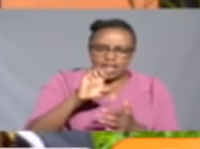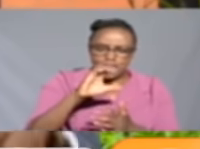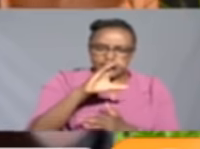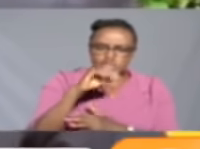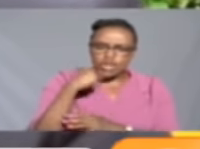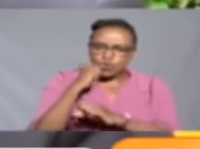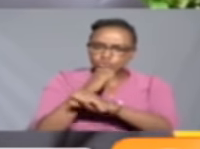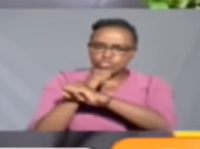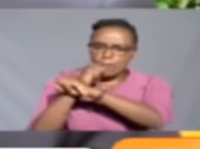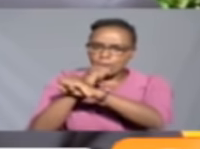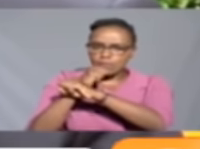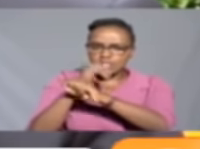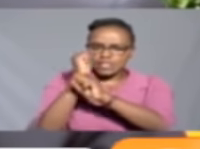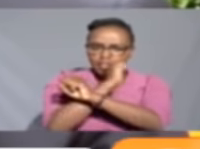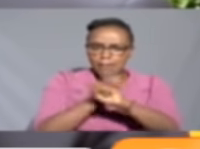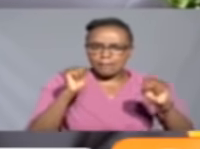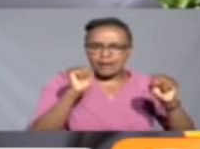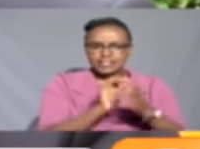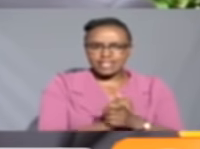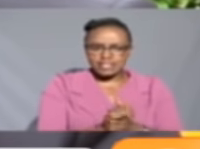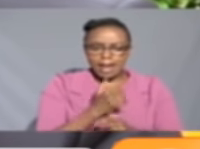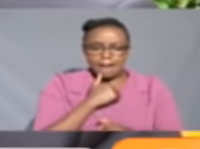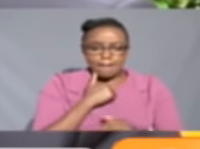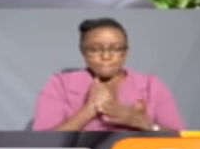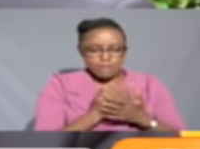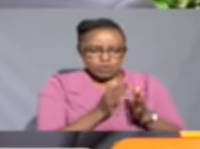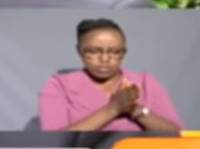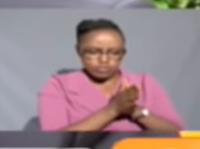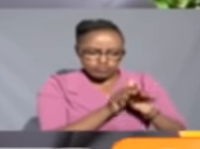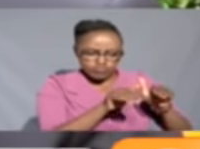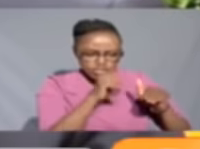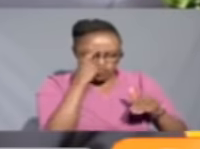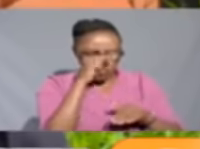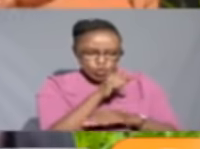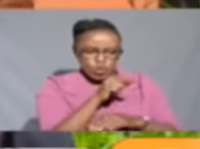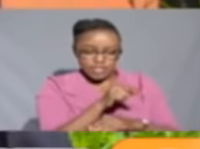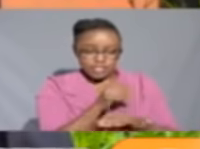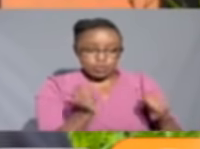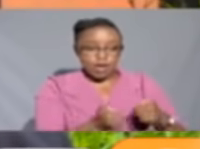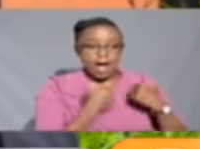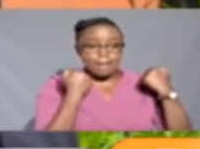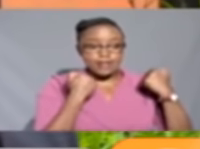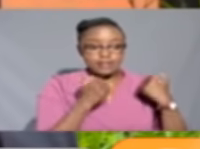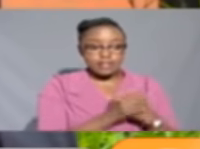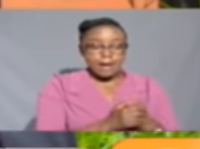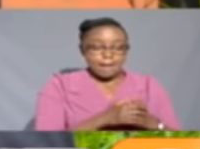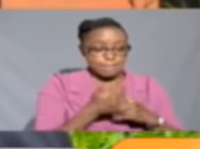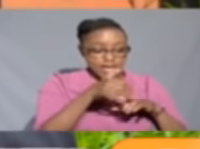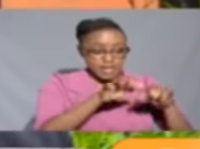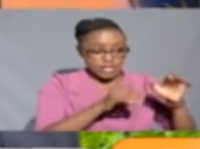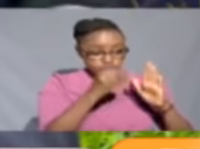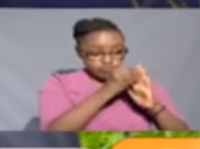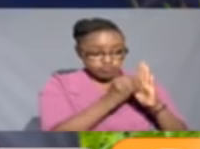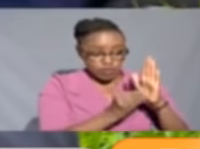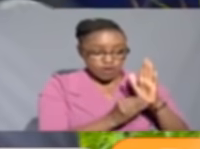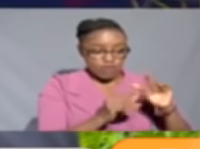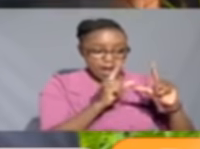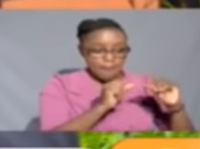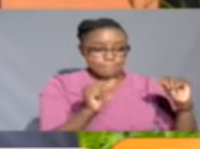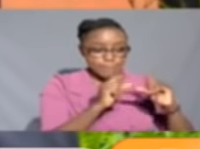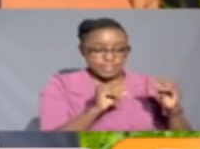the president. I had been anticipating this attack. So I had drafted a text